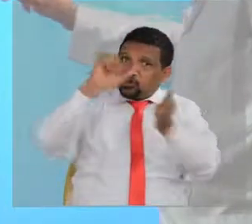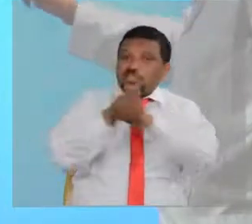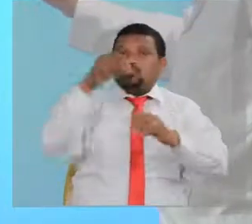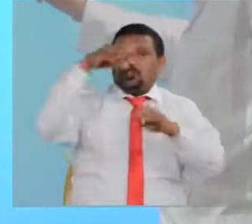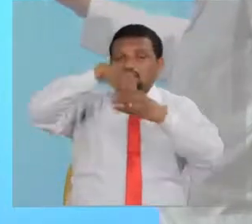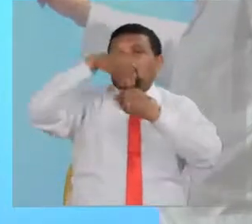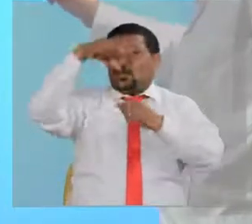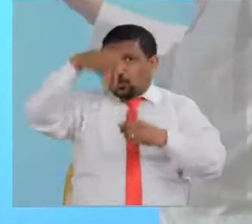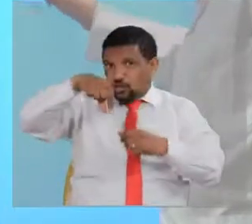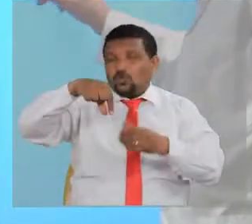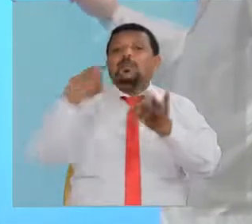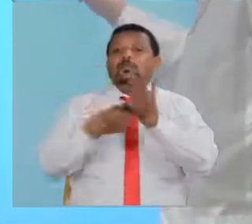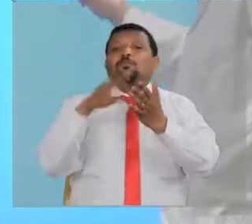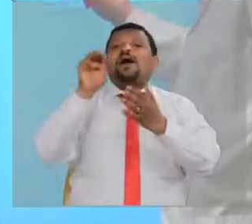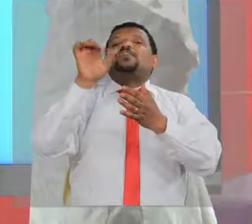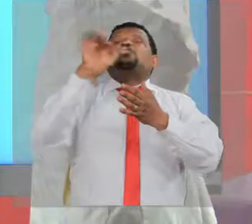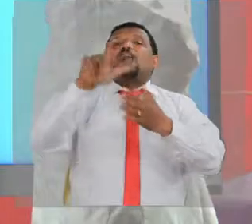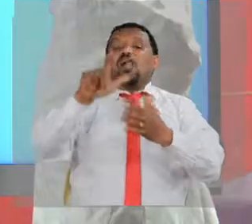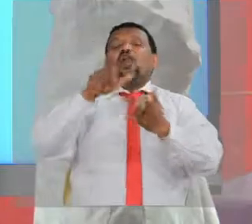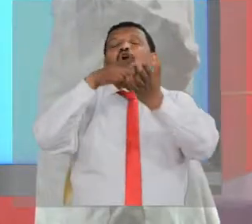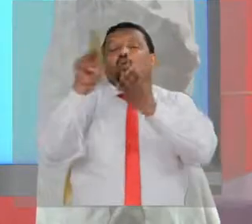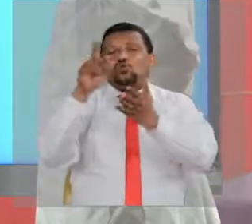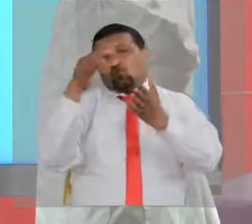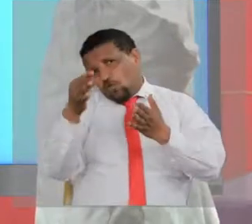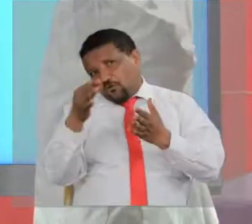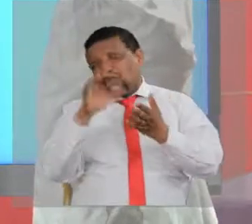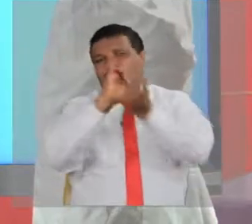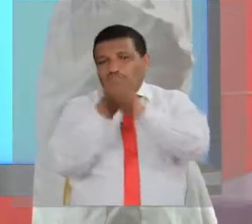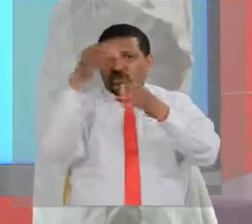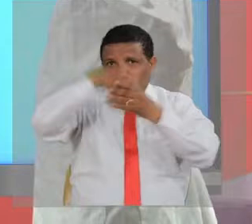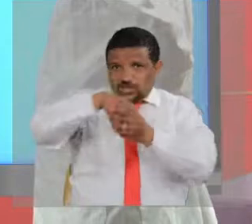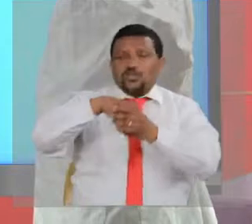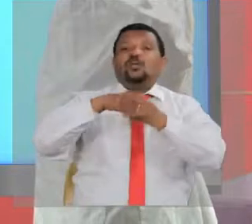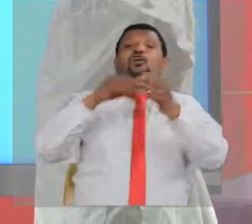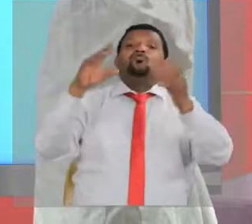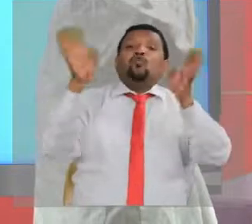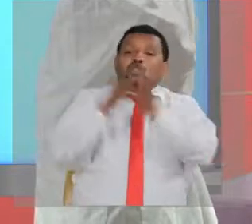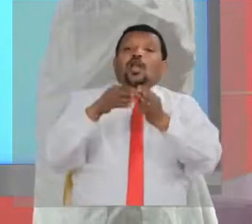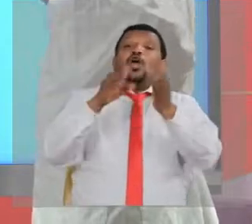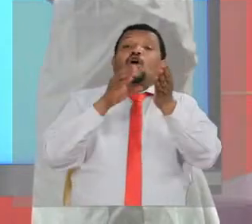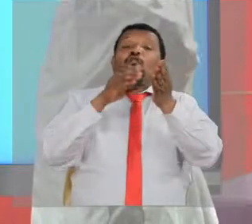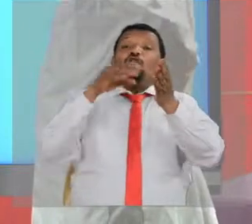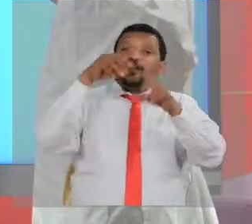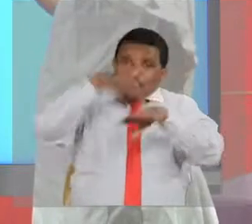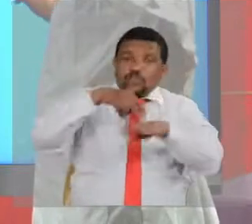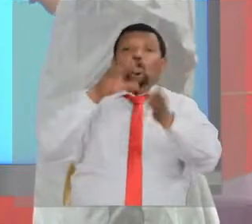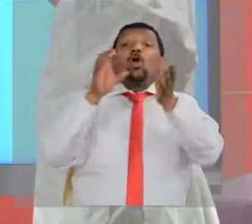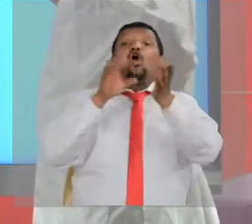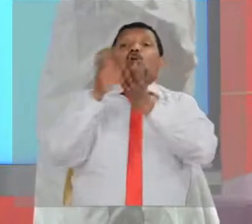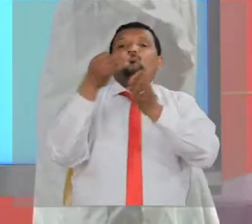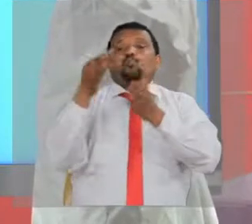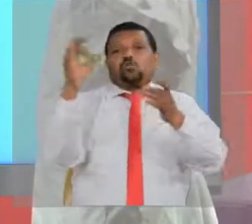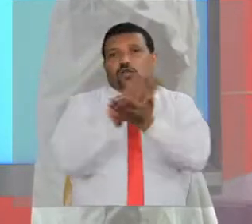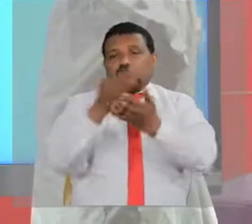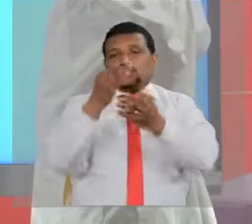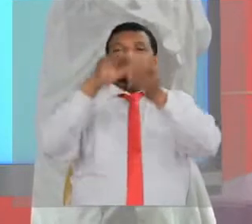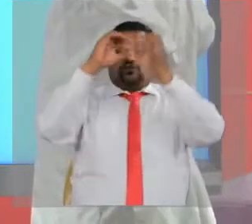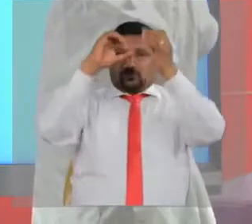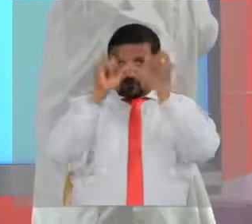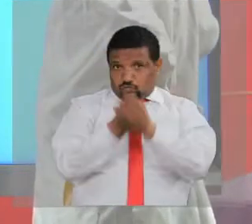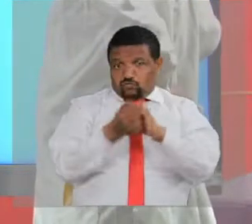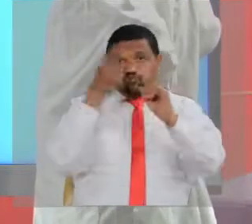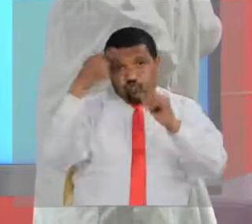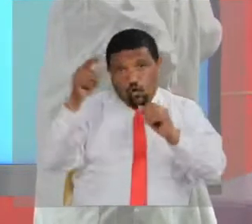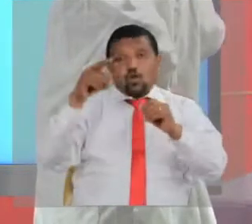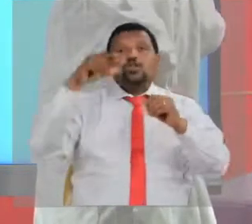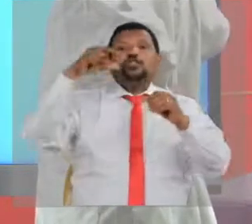rewrite this, the marginal cost of production will be the change in the total fixed cost of production for the change in Q plus